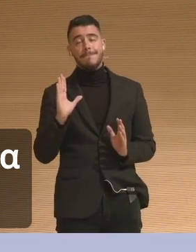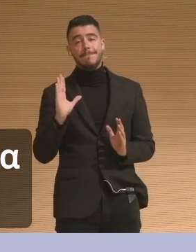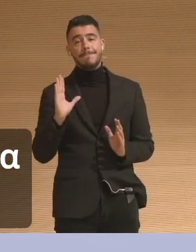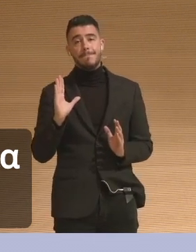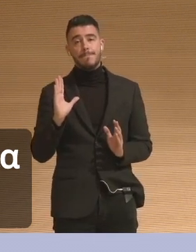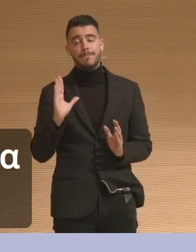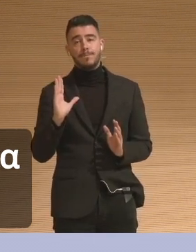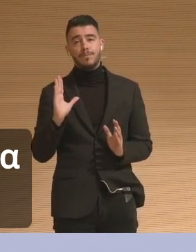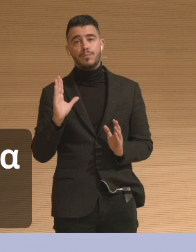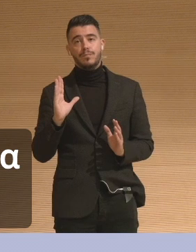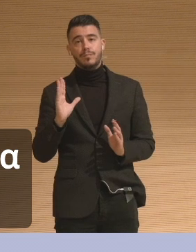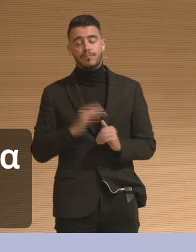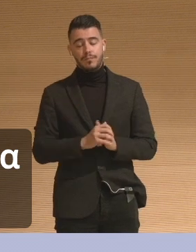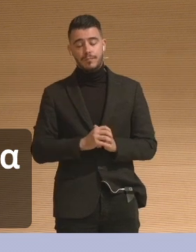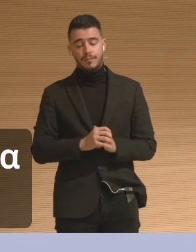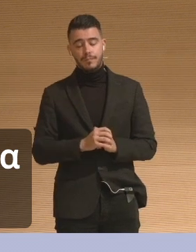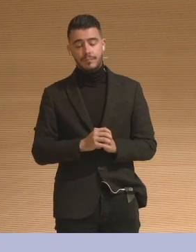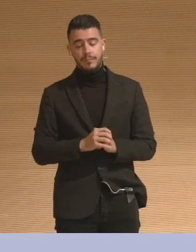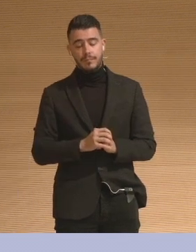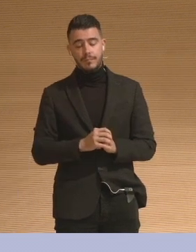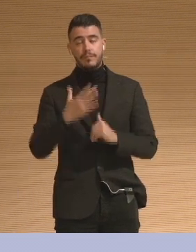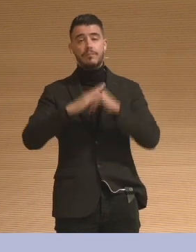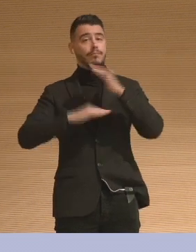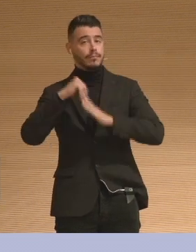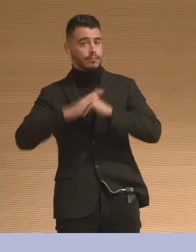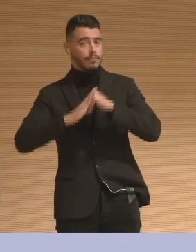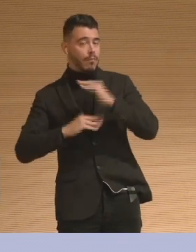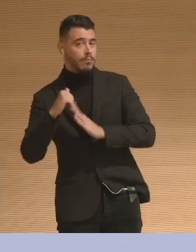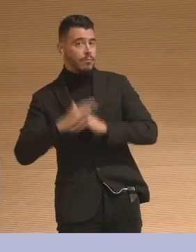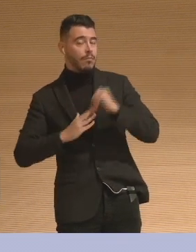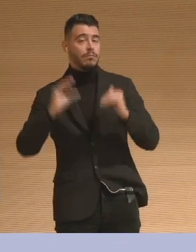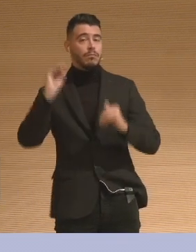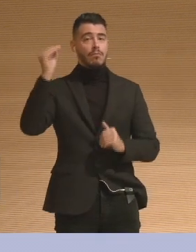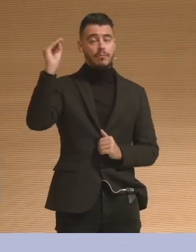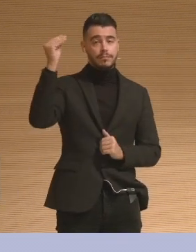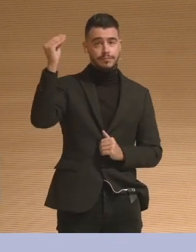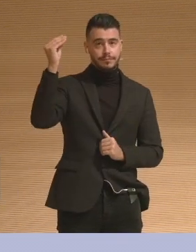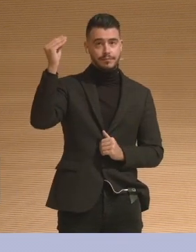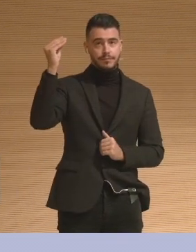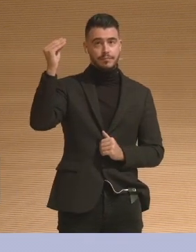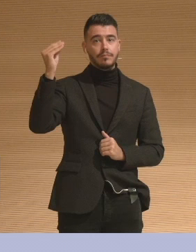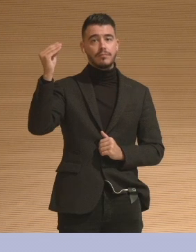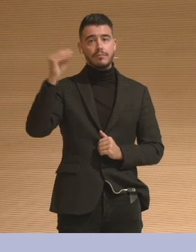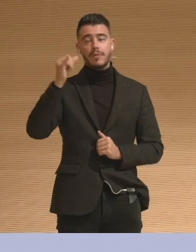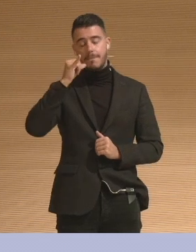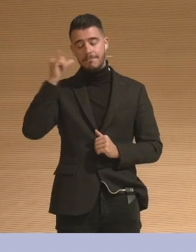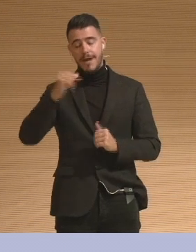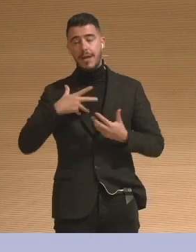can benefit from the social prescribing schemes. Thank you very much for listening to the